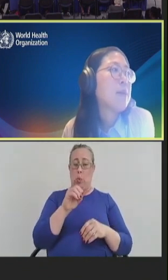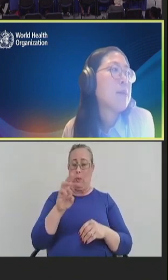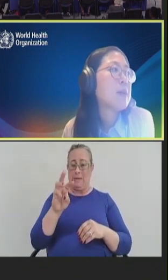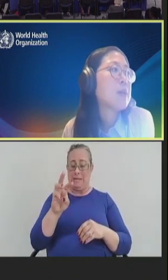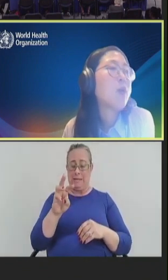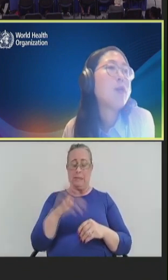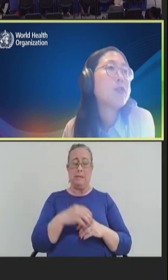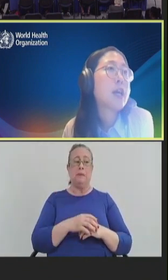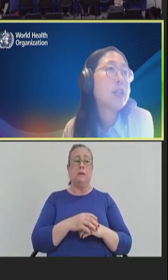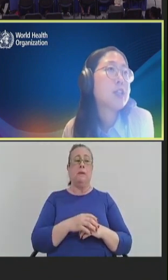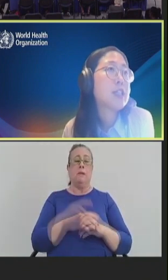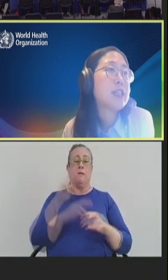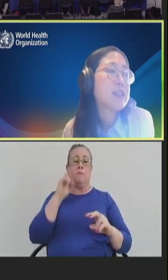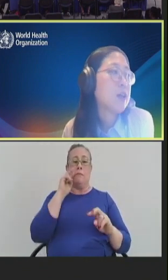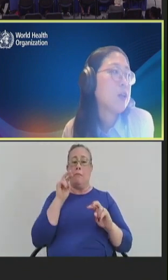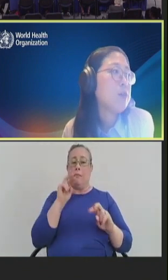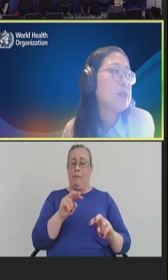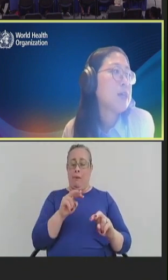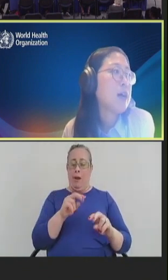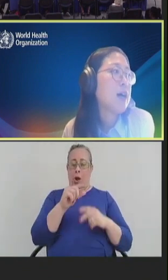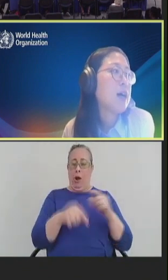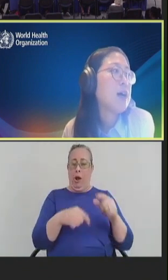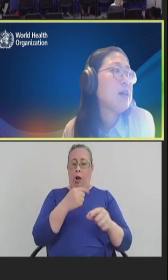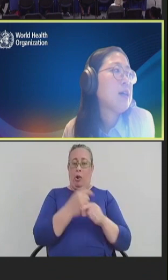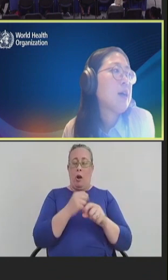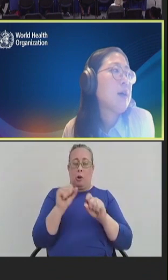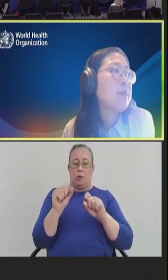seen global strategy developed,